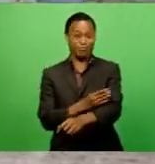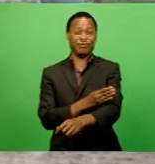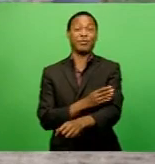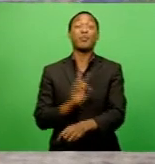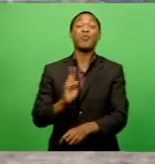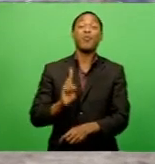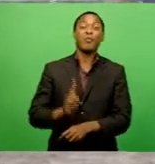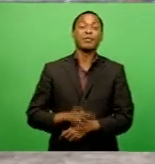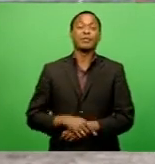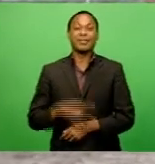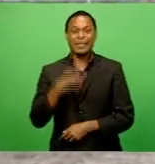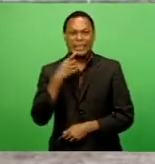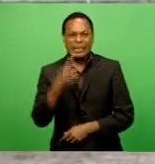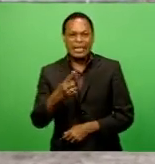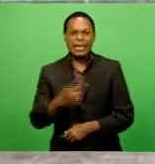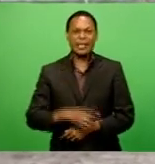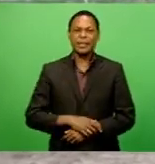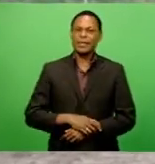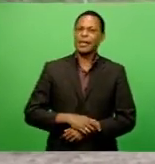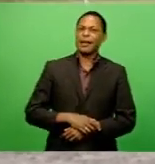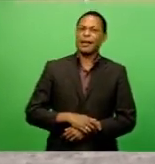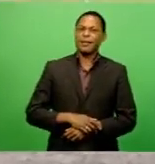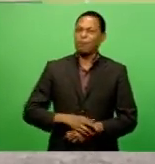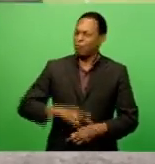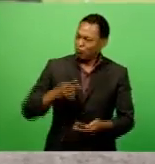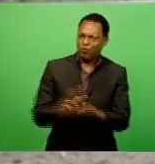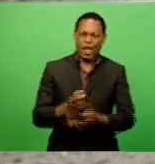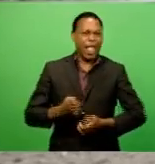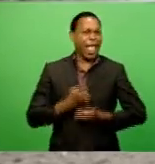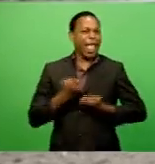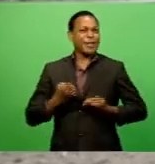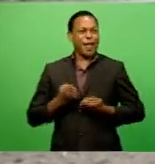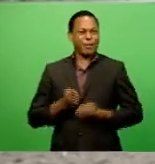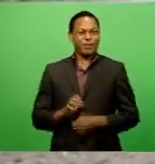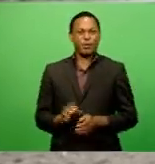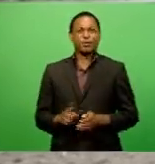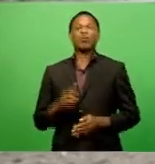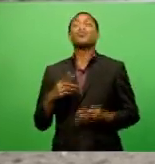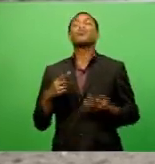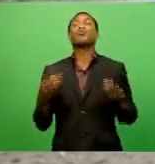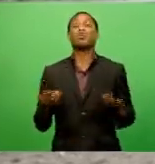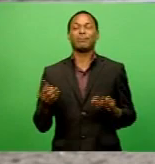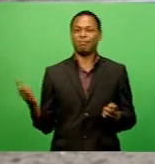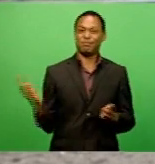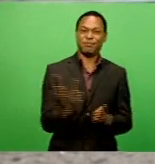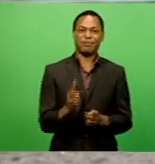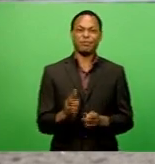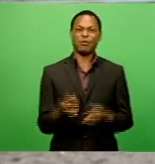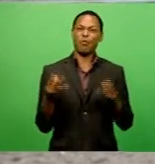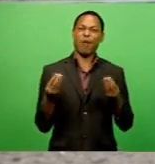Officer Mira Sahib says they're really encouraged by the turnout today despite the wet weather.